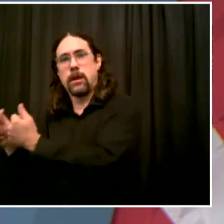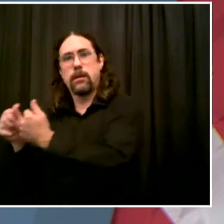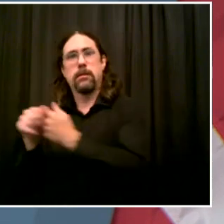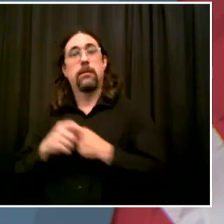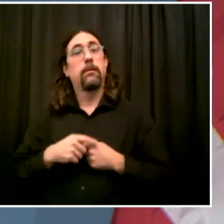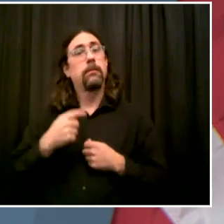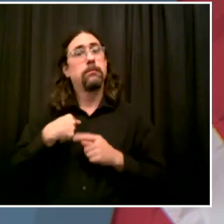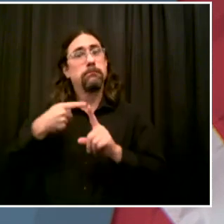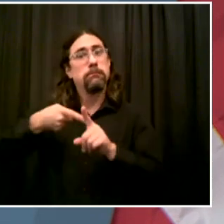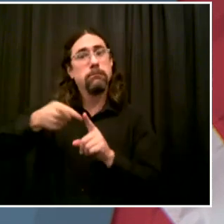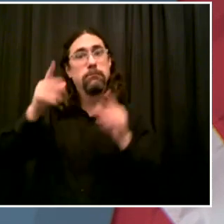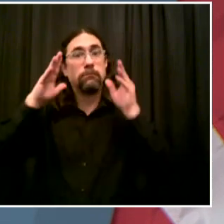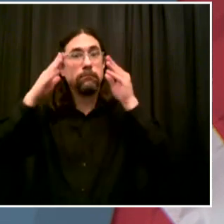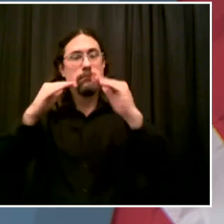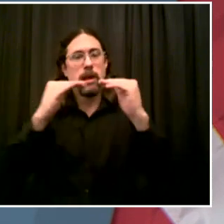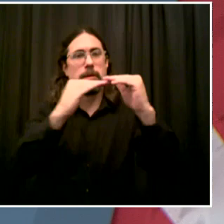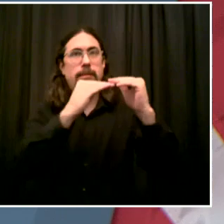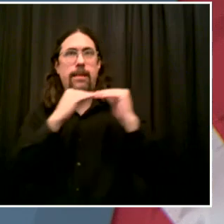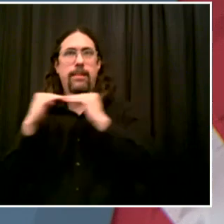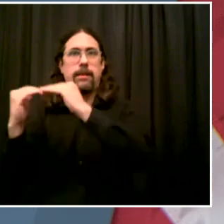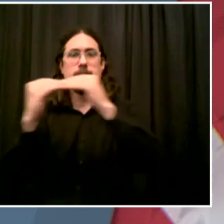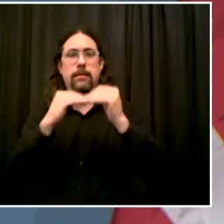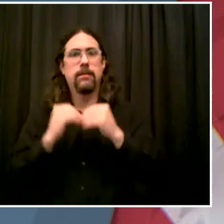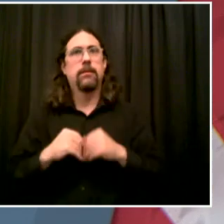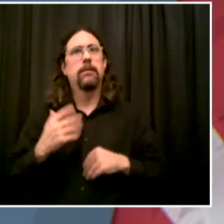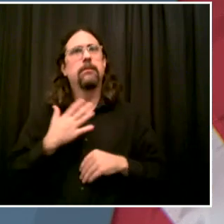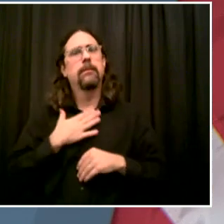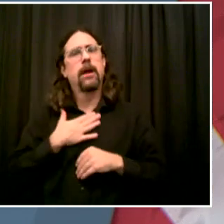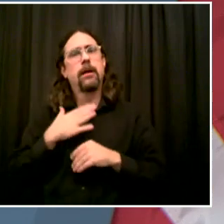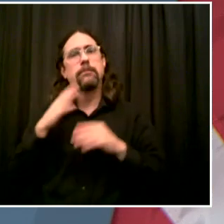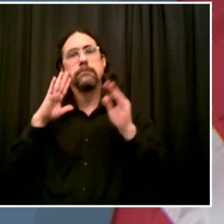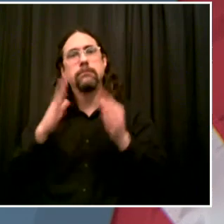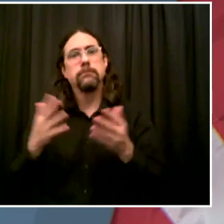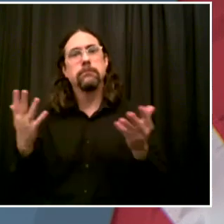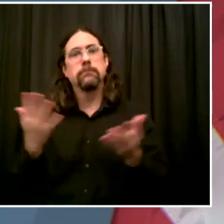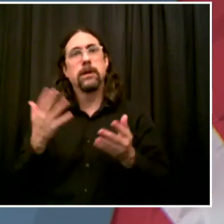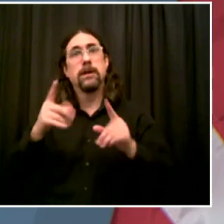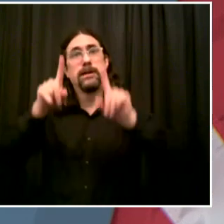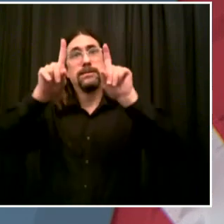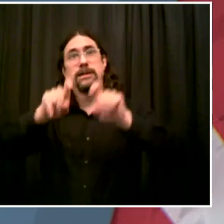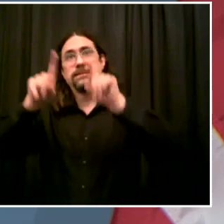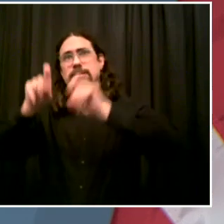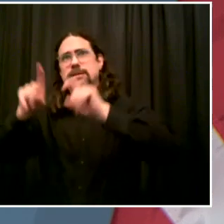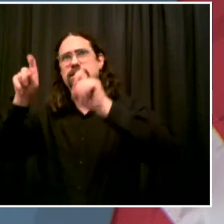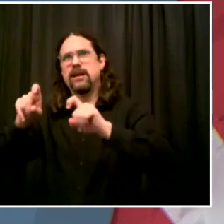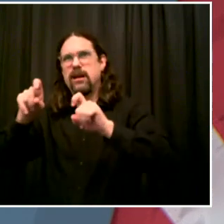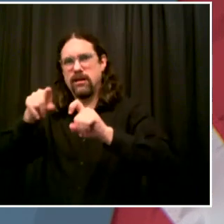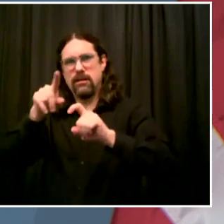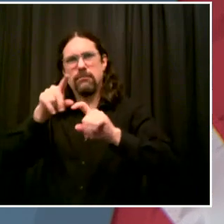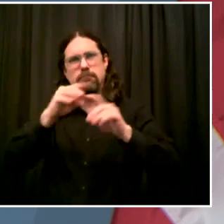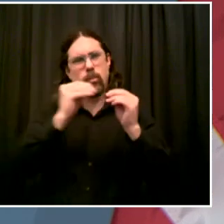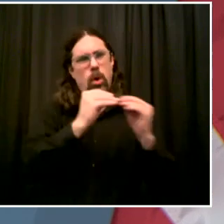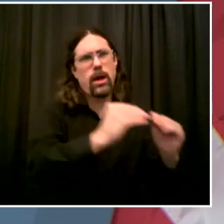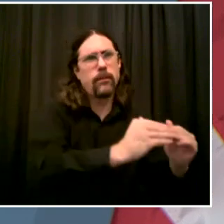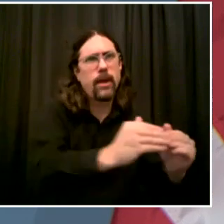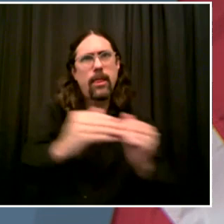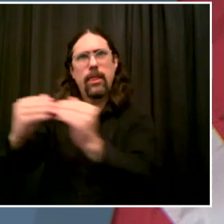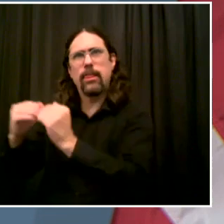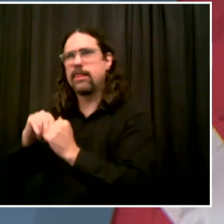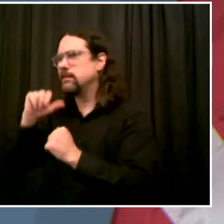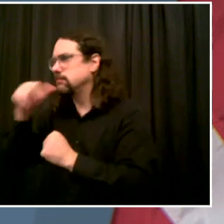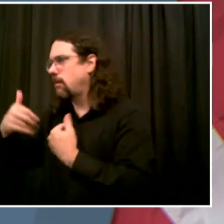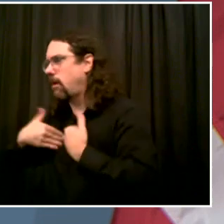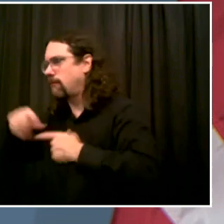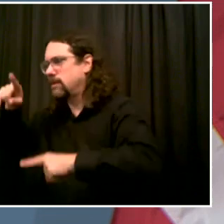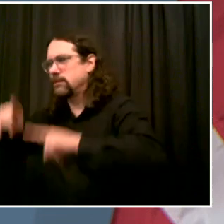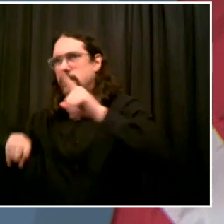sure we engage communities who have been disproportionately affected by the virus. And I know this